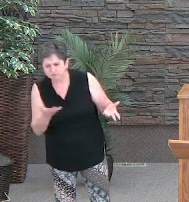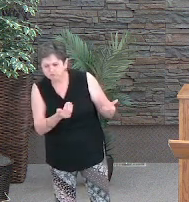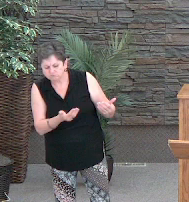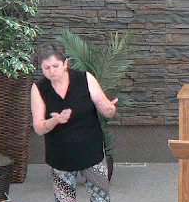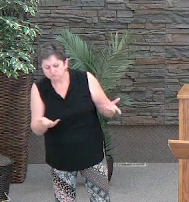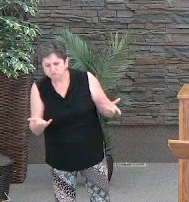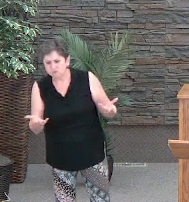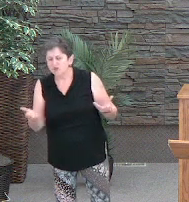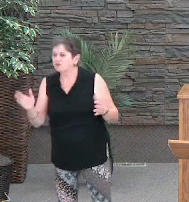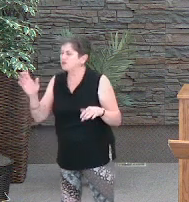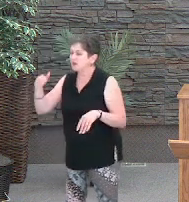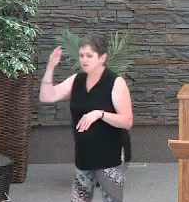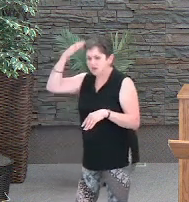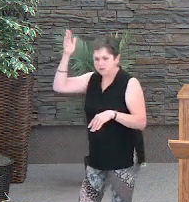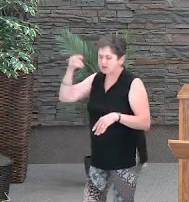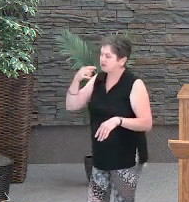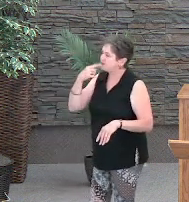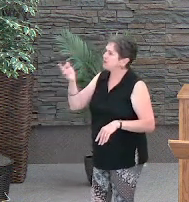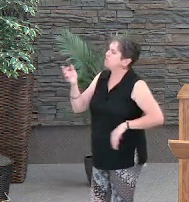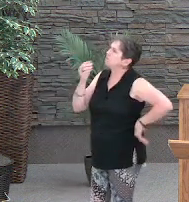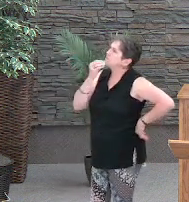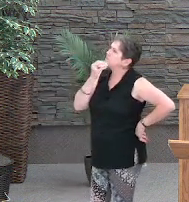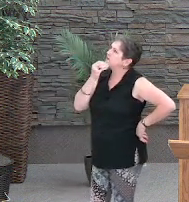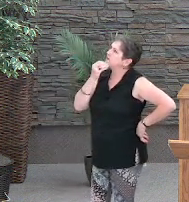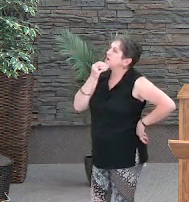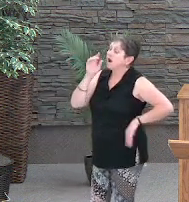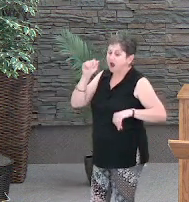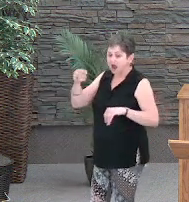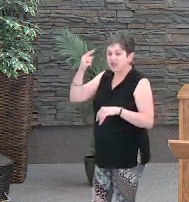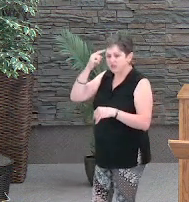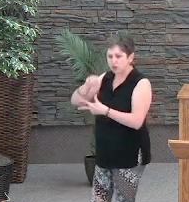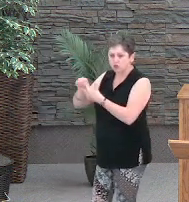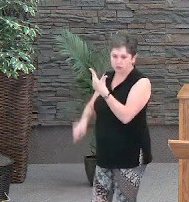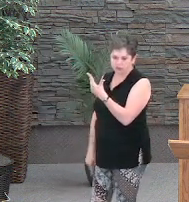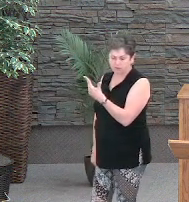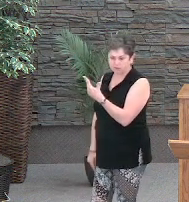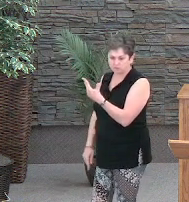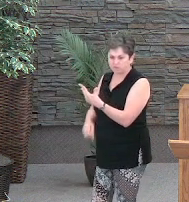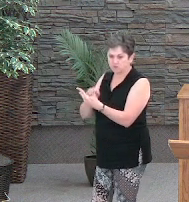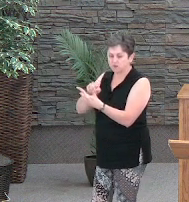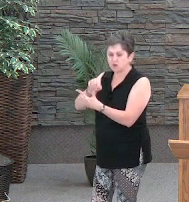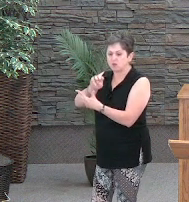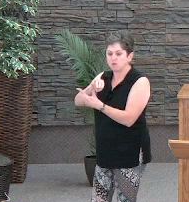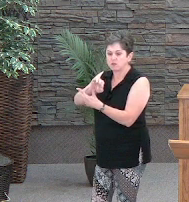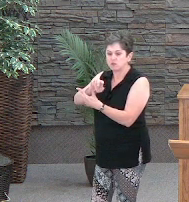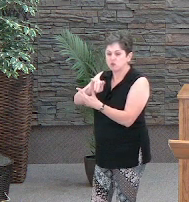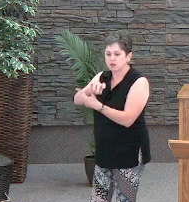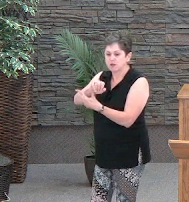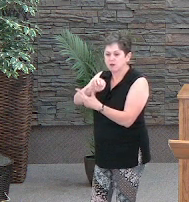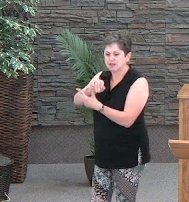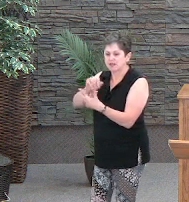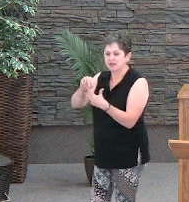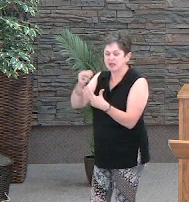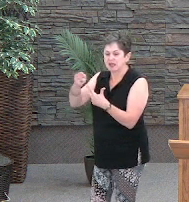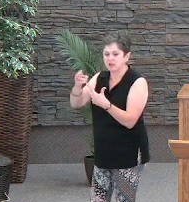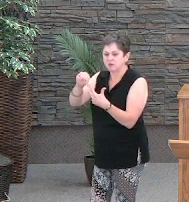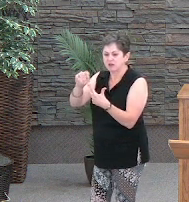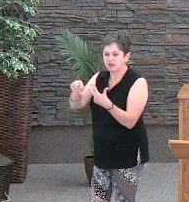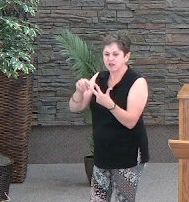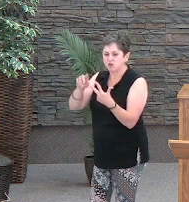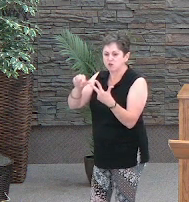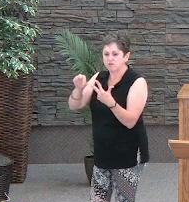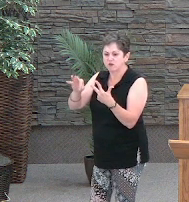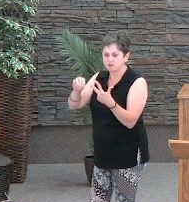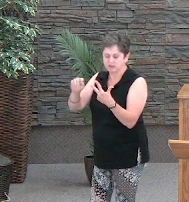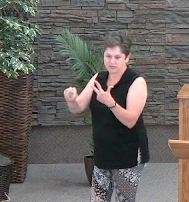And the guy said off the top of his head, he said, "I can think of three right away: Missoula, Montana, Helena, Montana, and Great